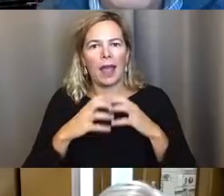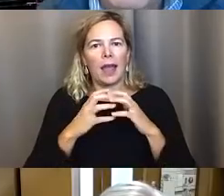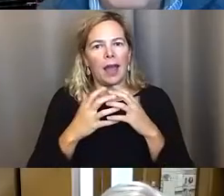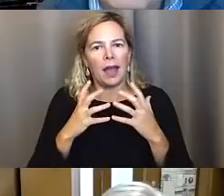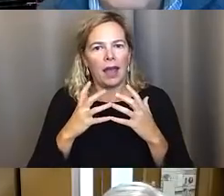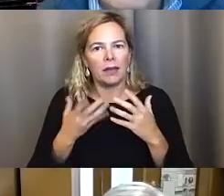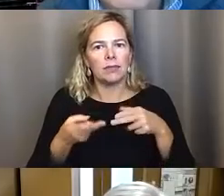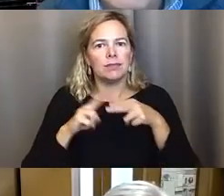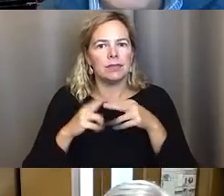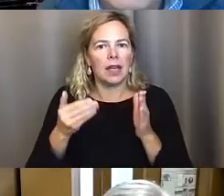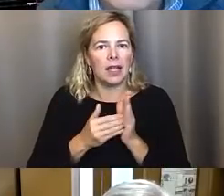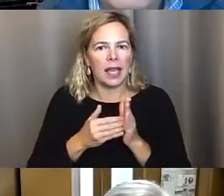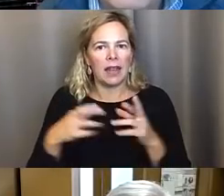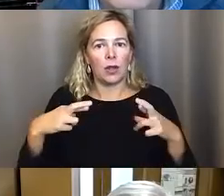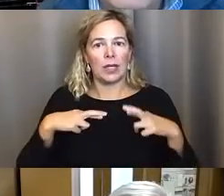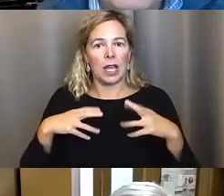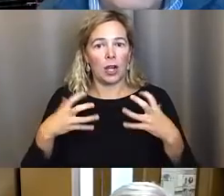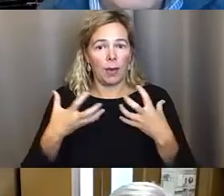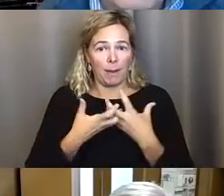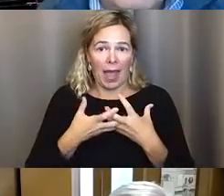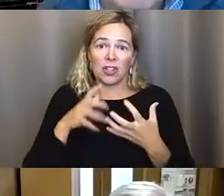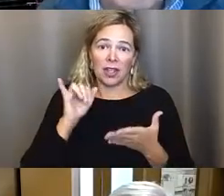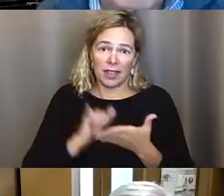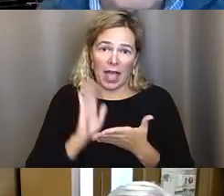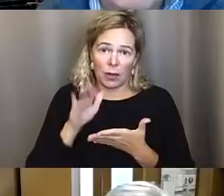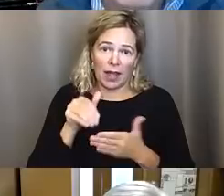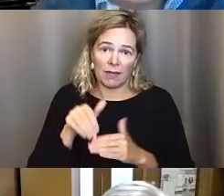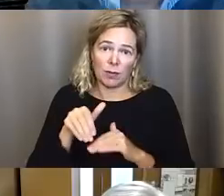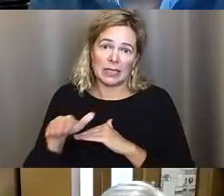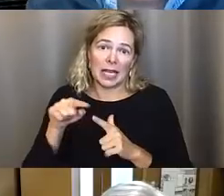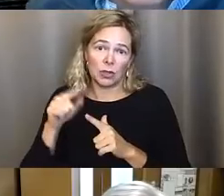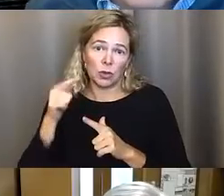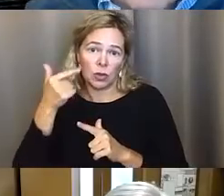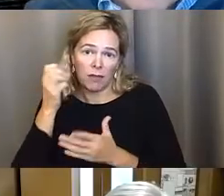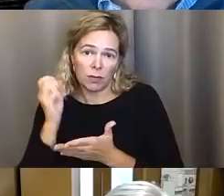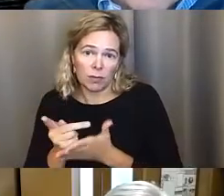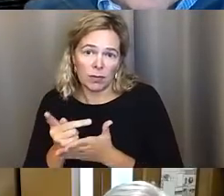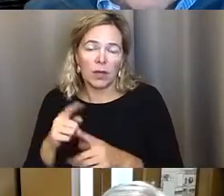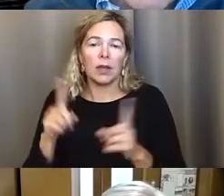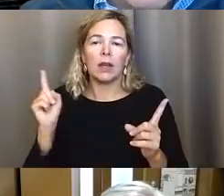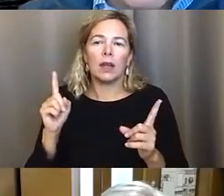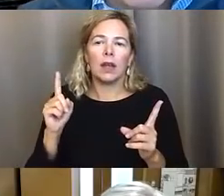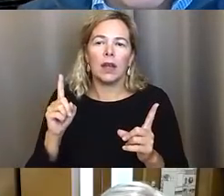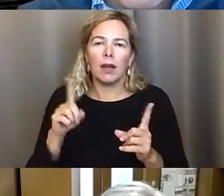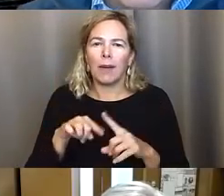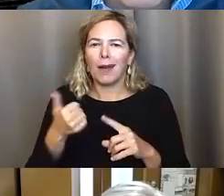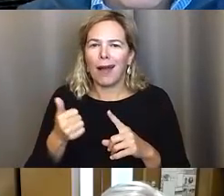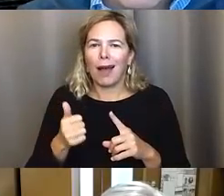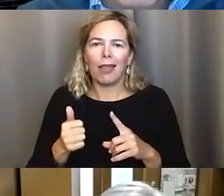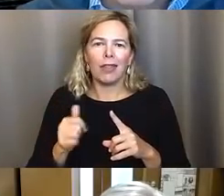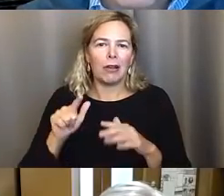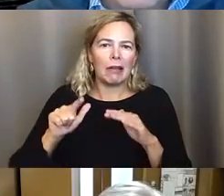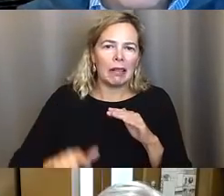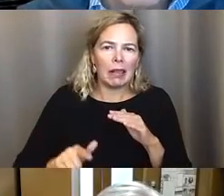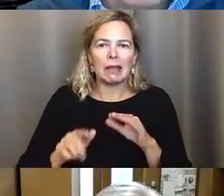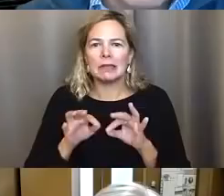to governance. Other changes that are of much lower magnitude probably do not.